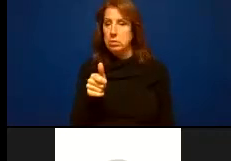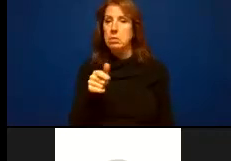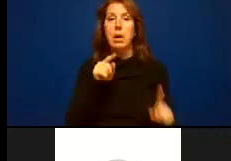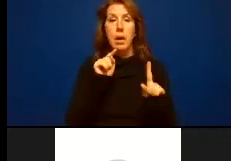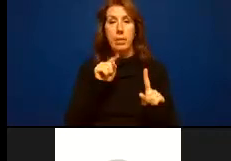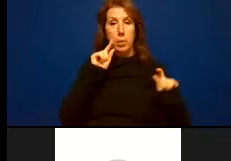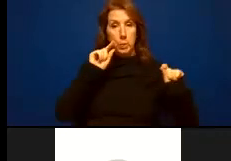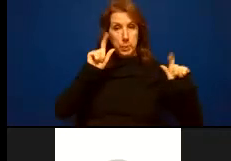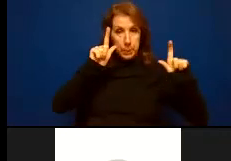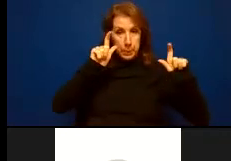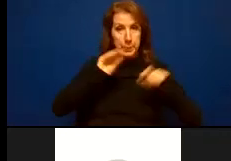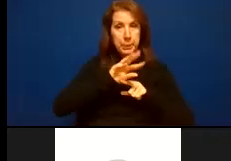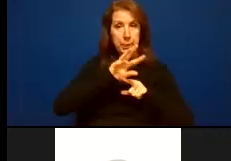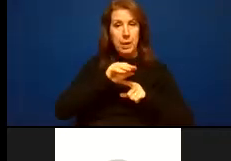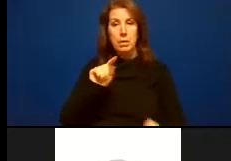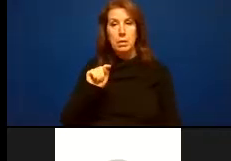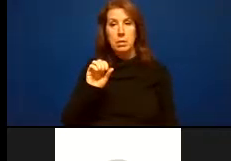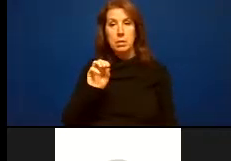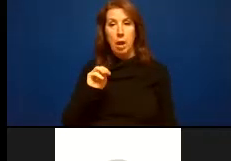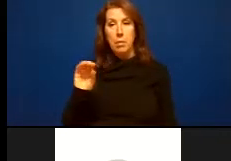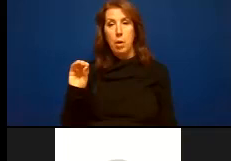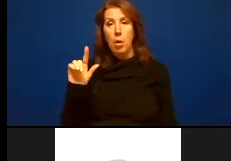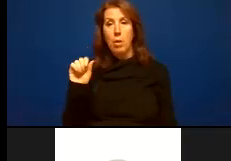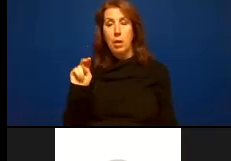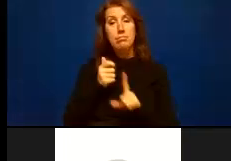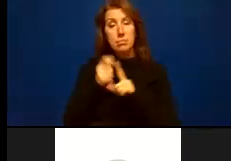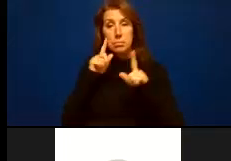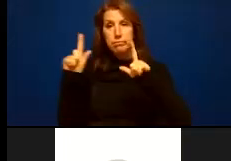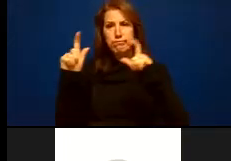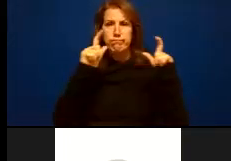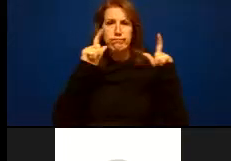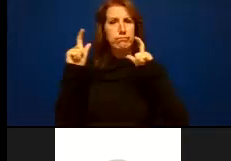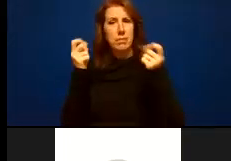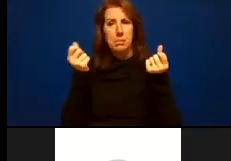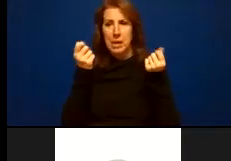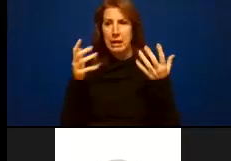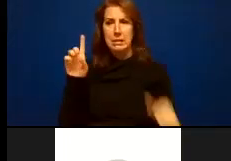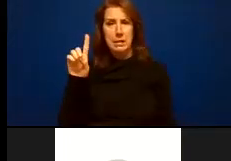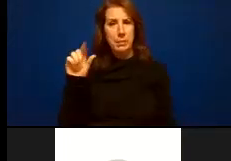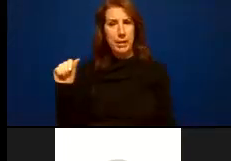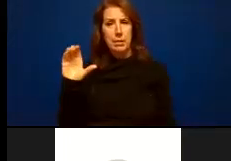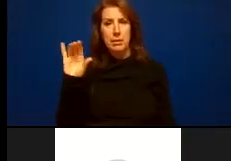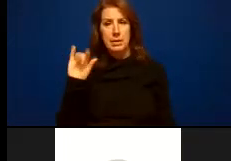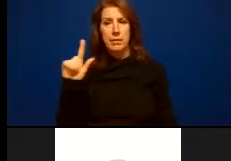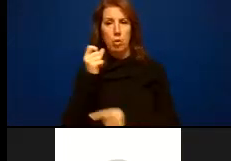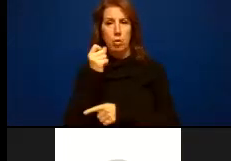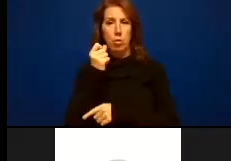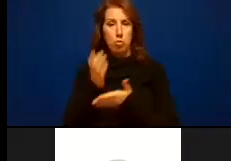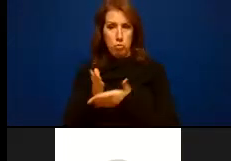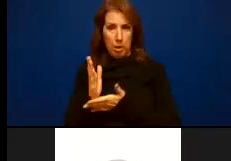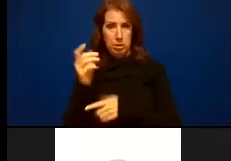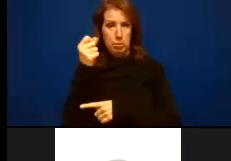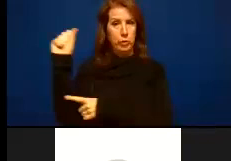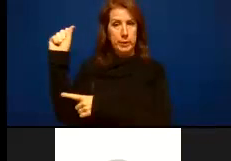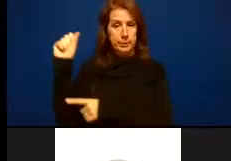taken by Tom Olin, who has photographed so much of the disability civil rights movement. While we have their